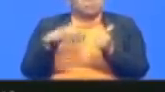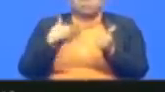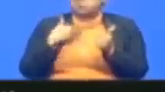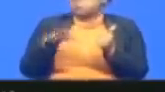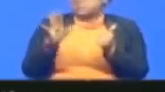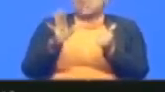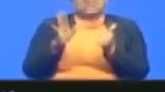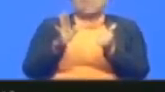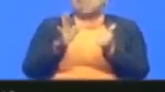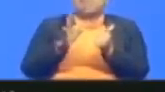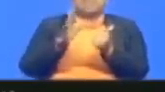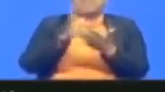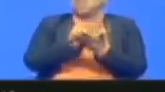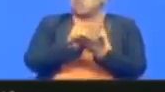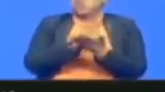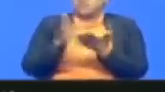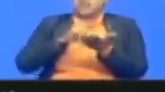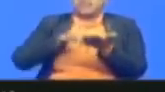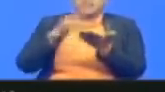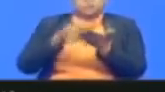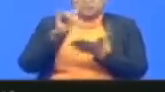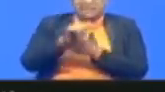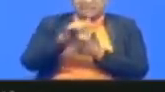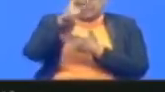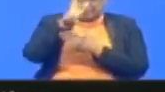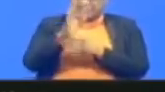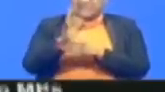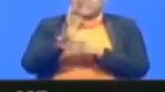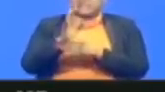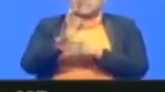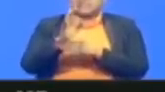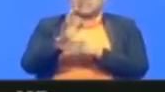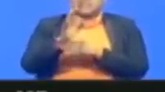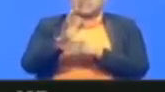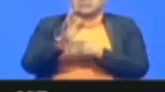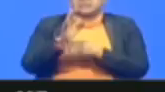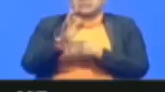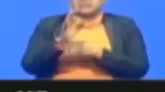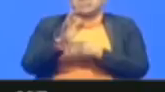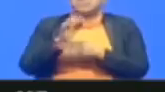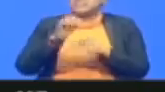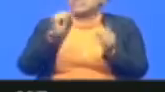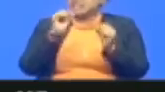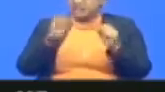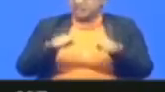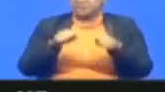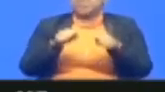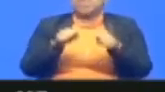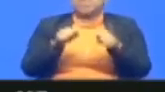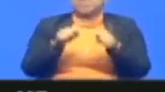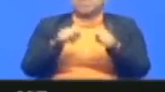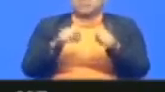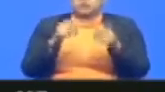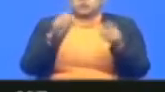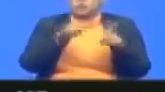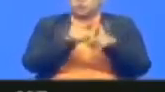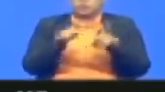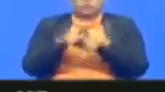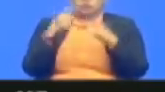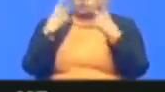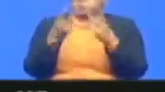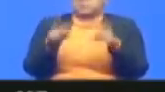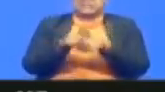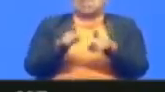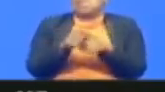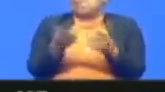revenue, which is a very serious issue for this country, to appear to be taken for granted. It can also, appear casual. It cannot